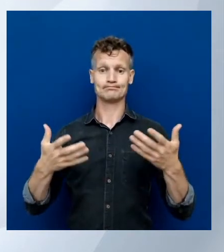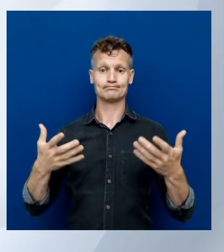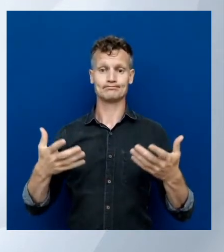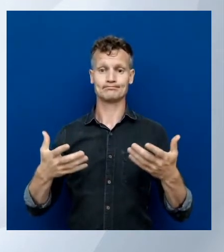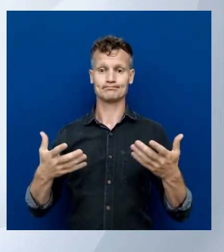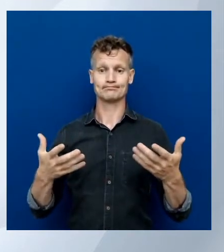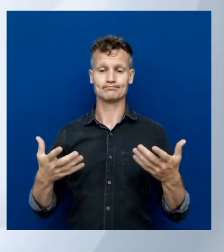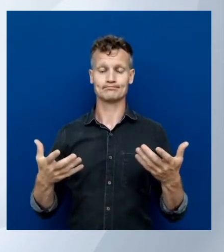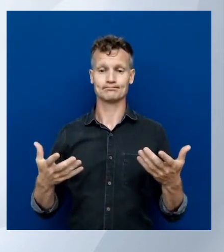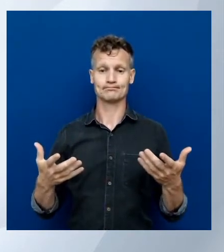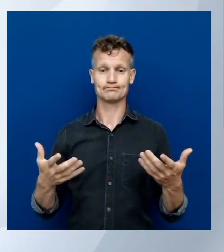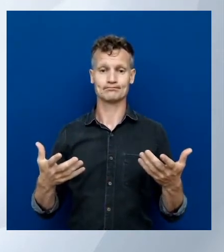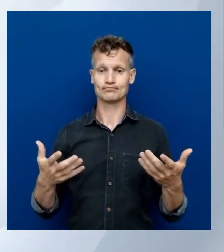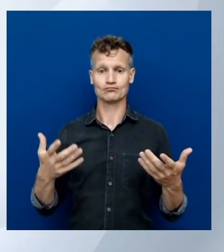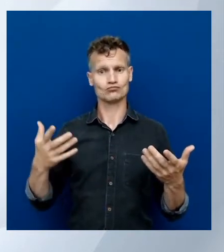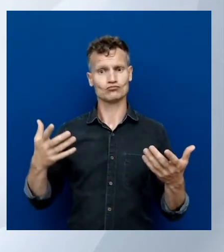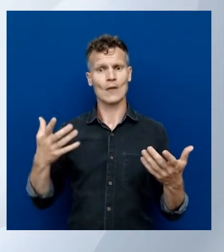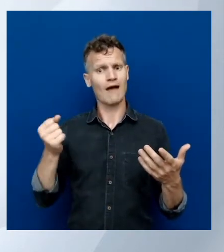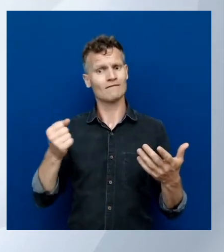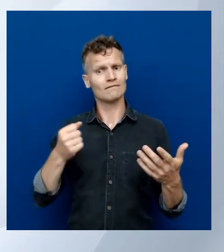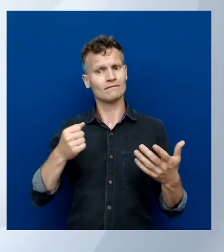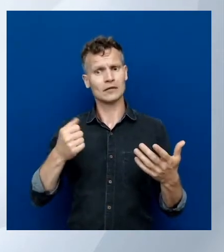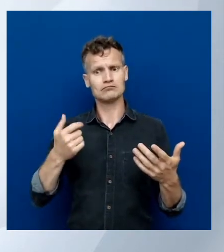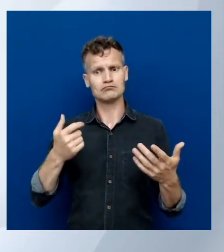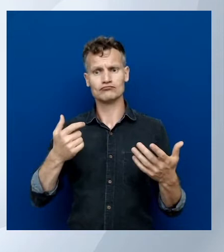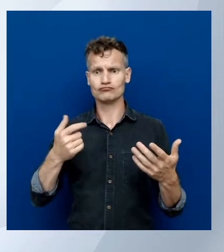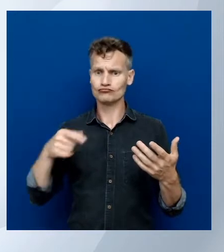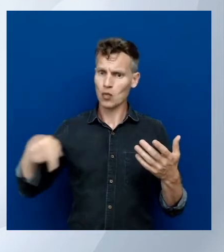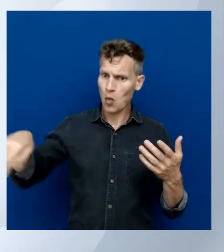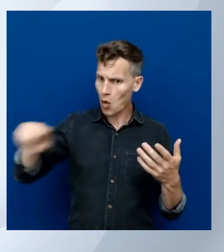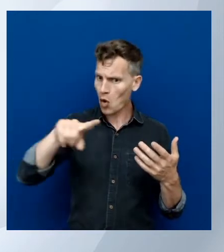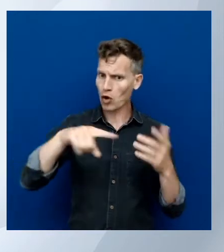made some rules that we want to apply.